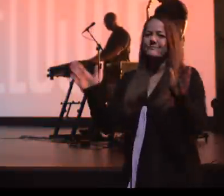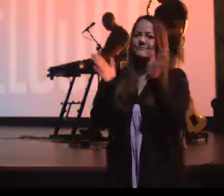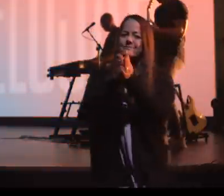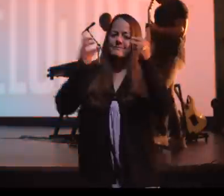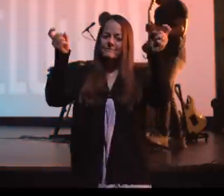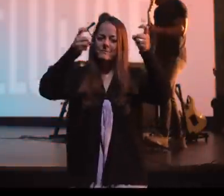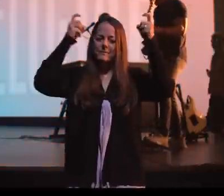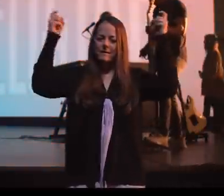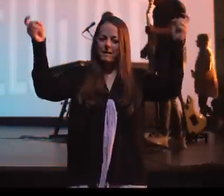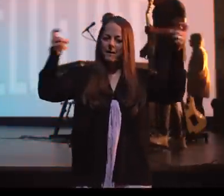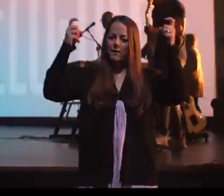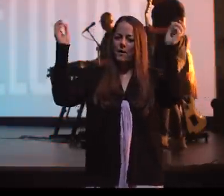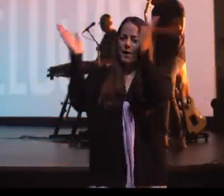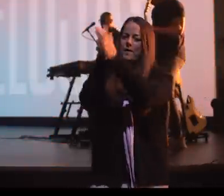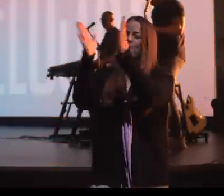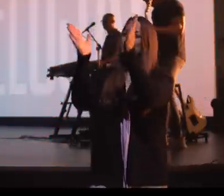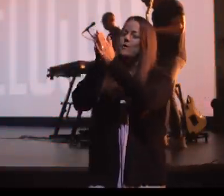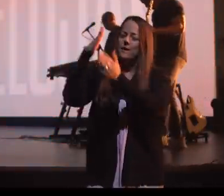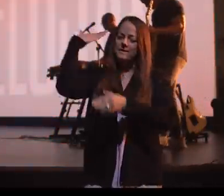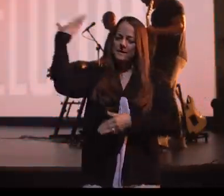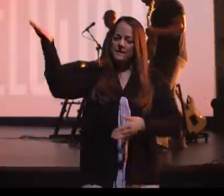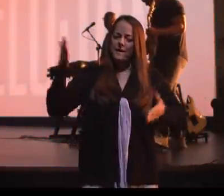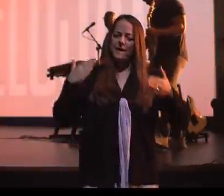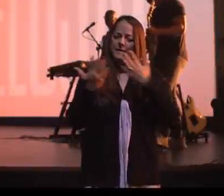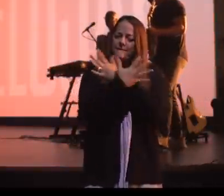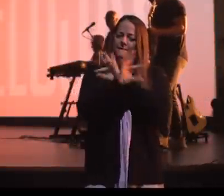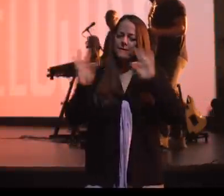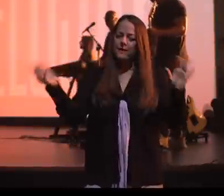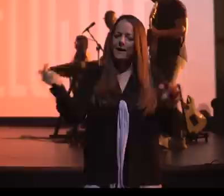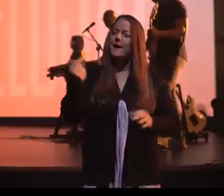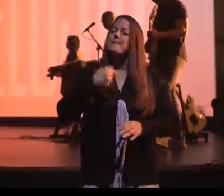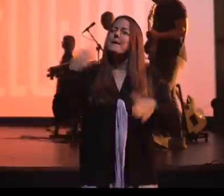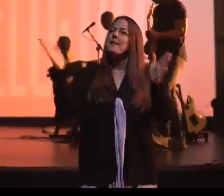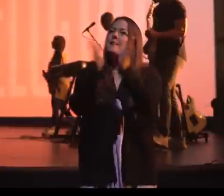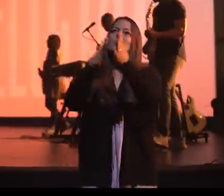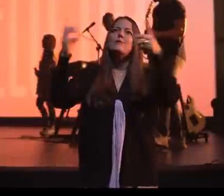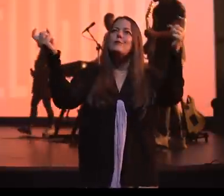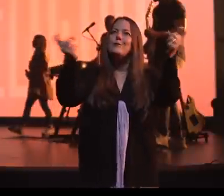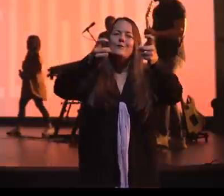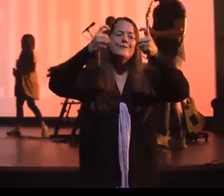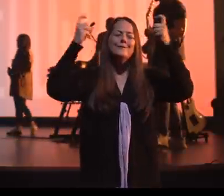Hallelujah, praise the one who set me free.